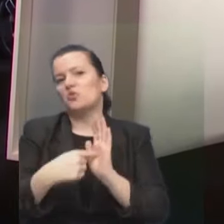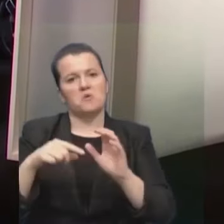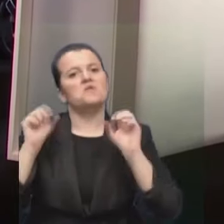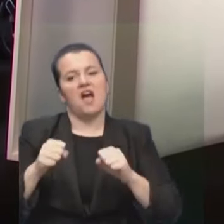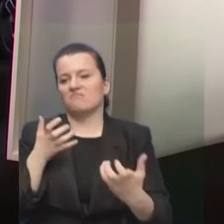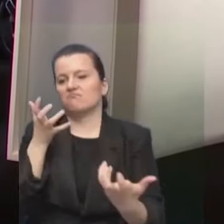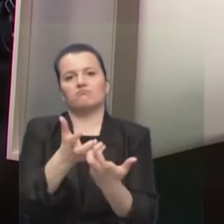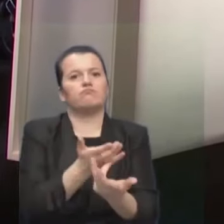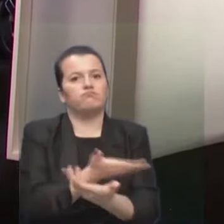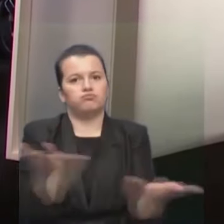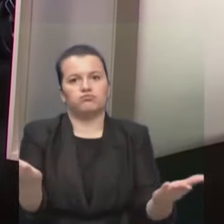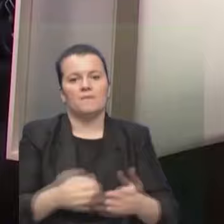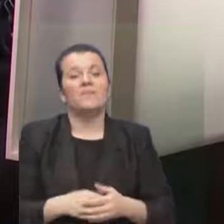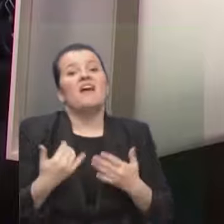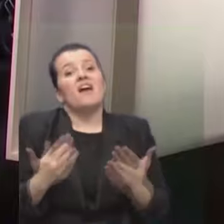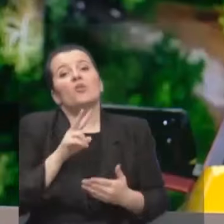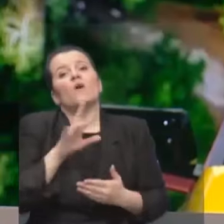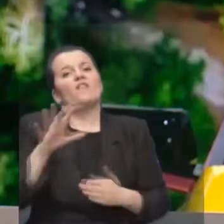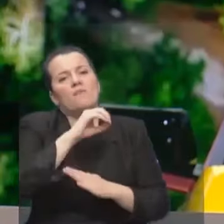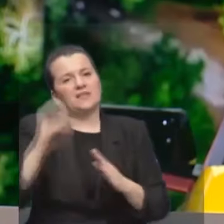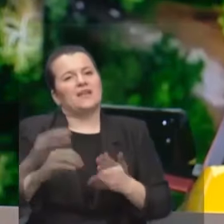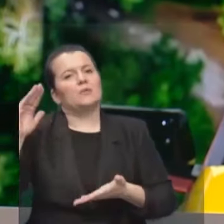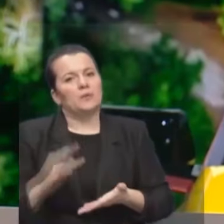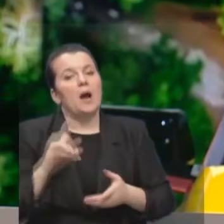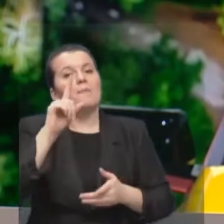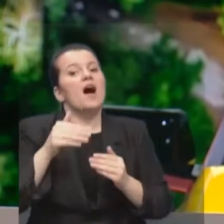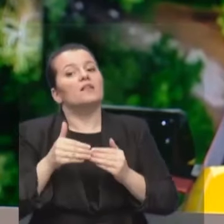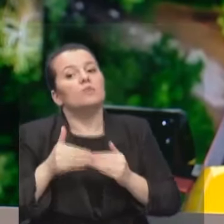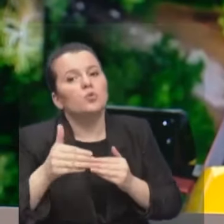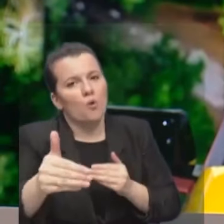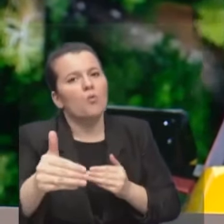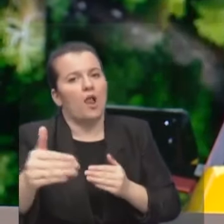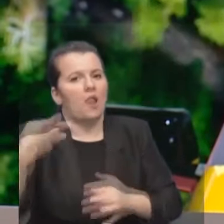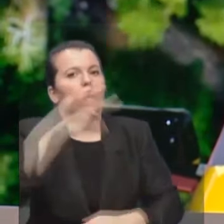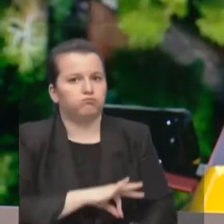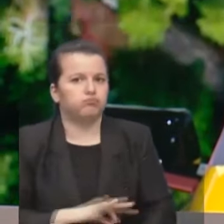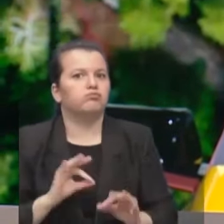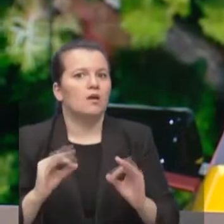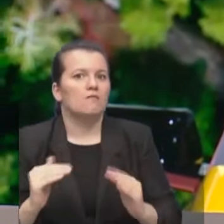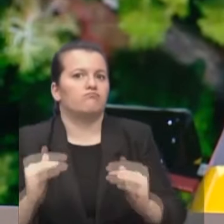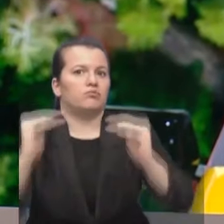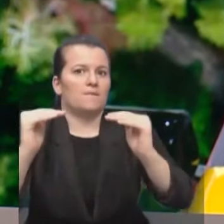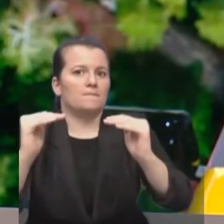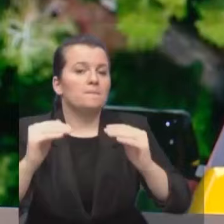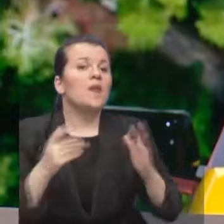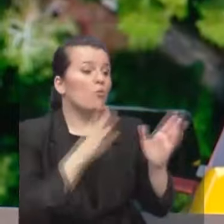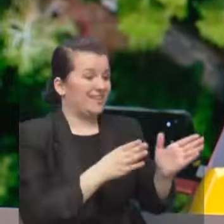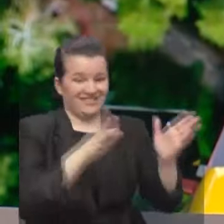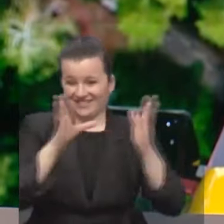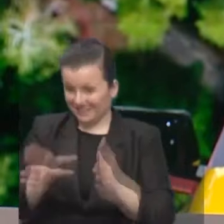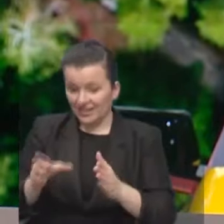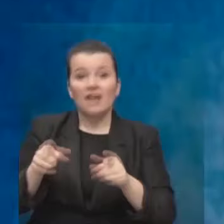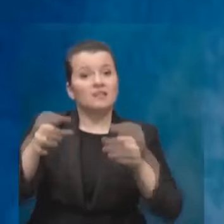again will pay off in the medium term, but this decision was made and it is being implemented as part